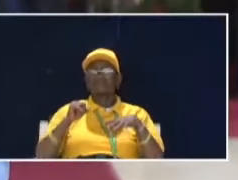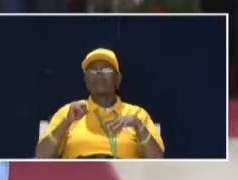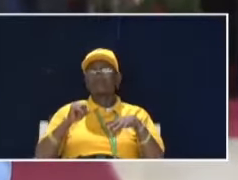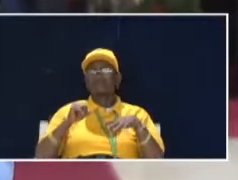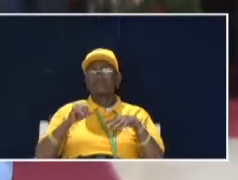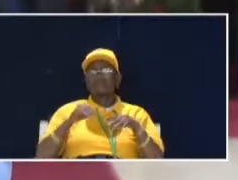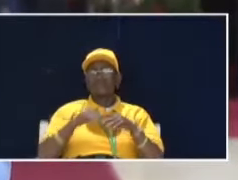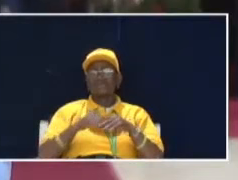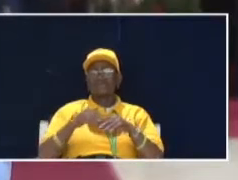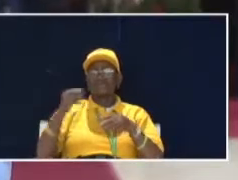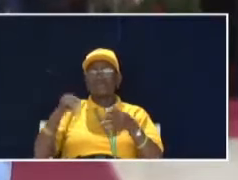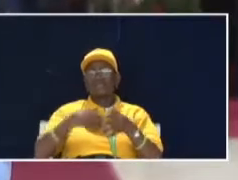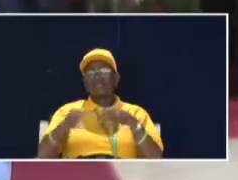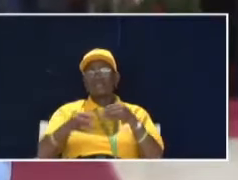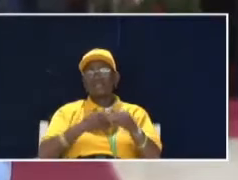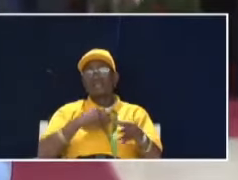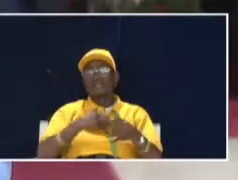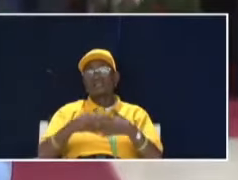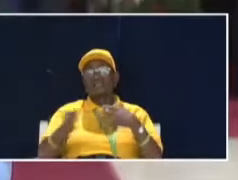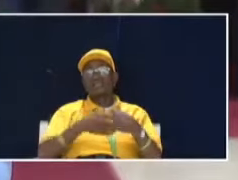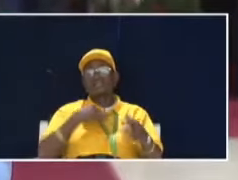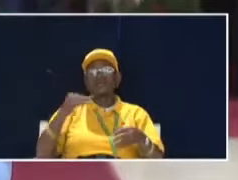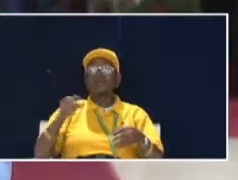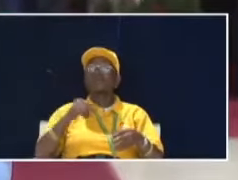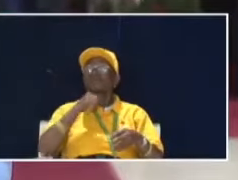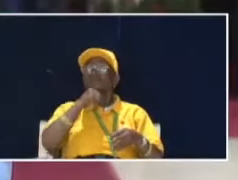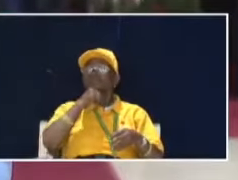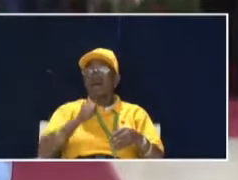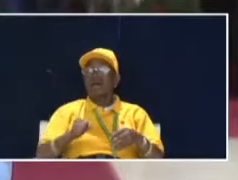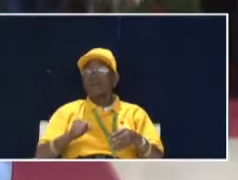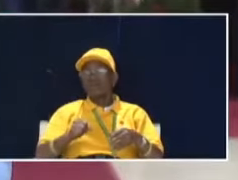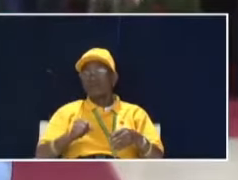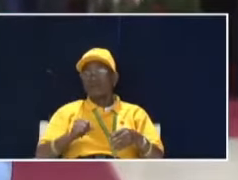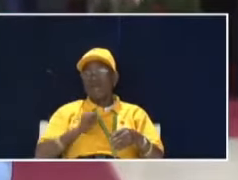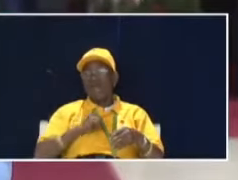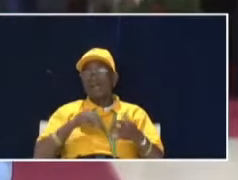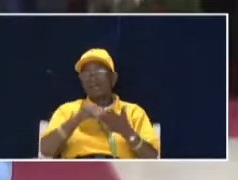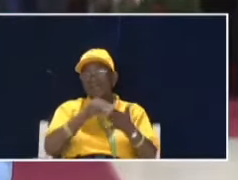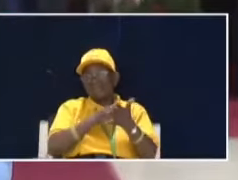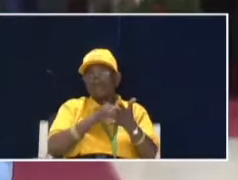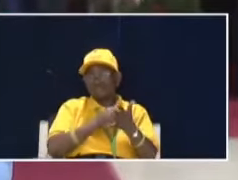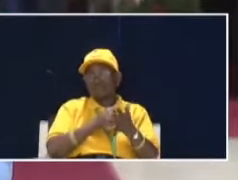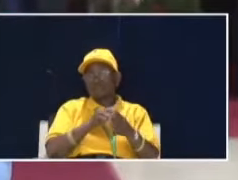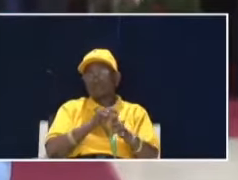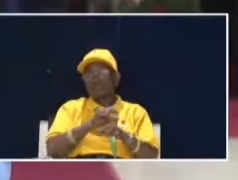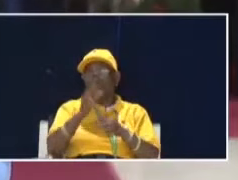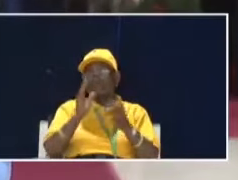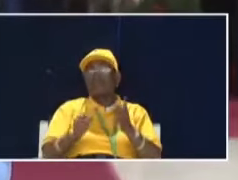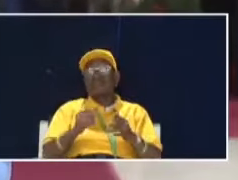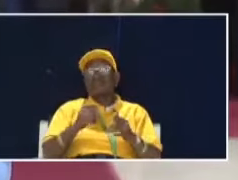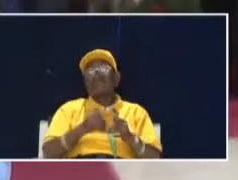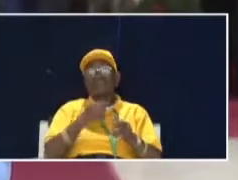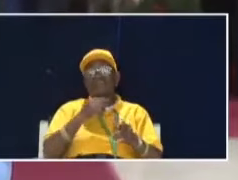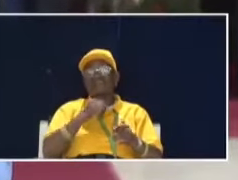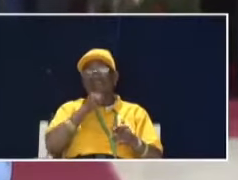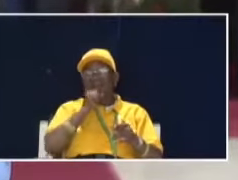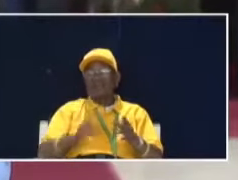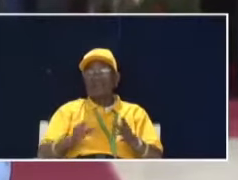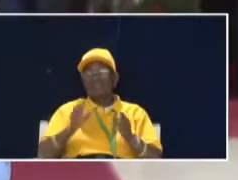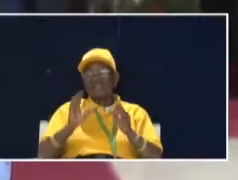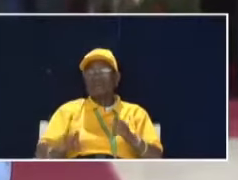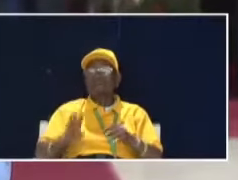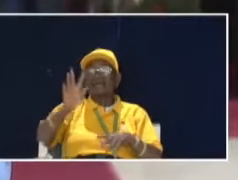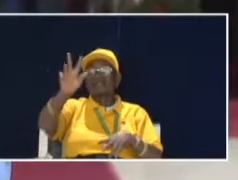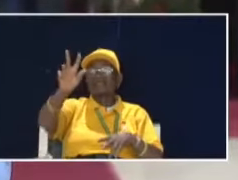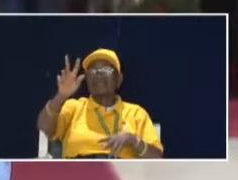In the case of Samuel that I mentioned earlier, 1 Samuel chapter 3, you can read the whole chapter, 1 Samuel